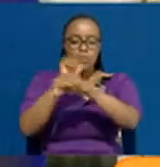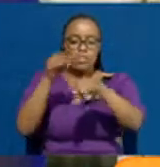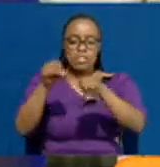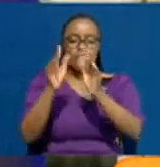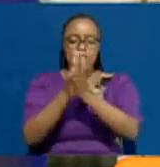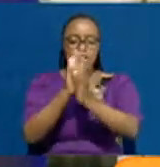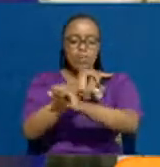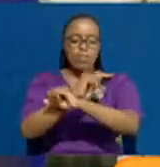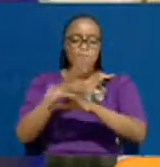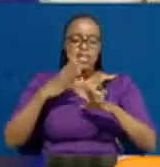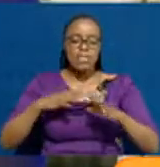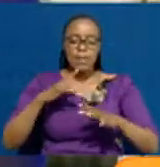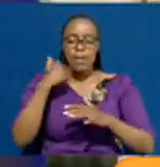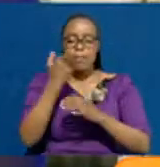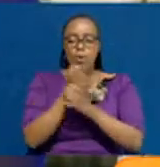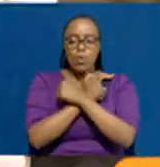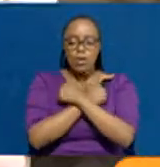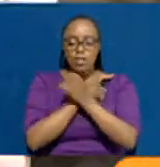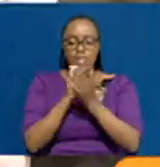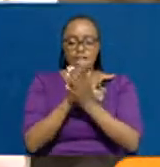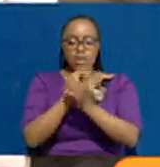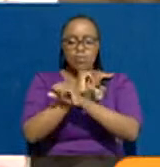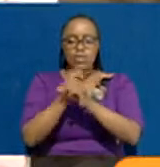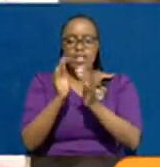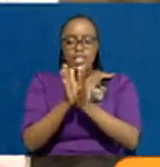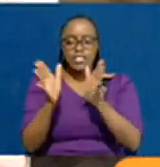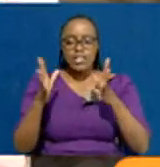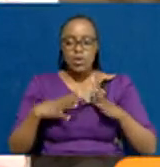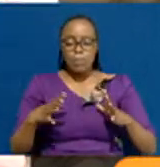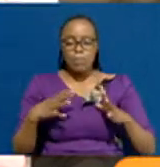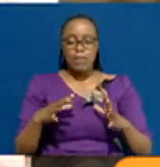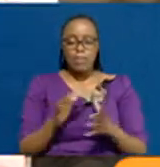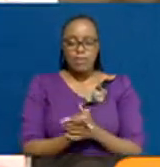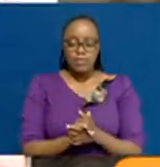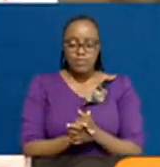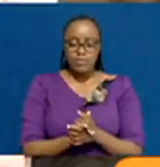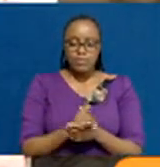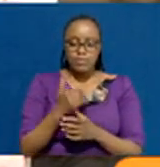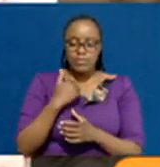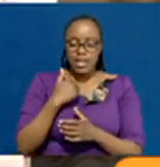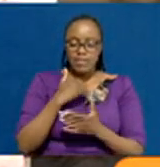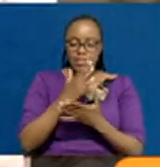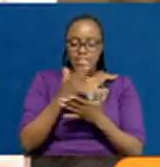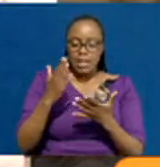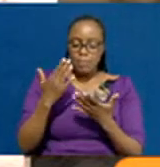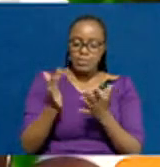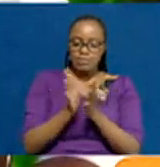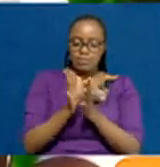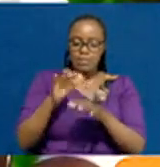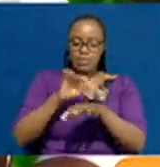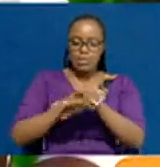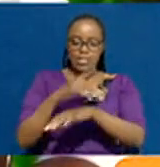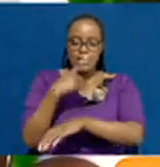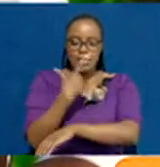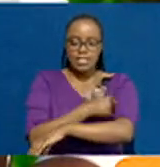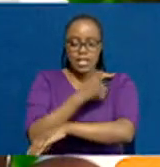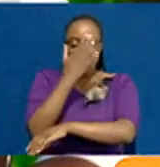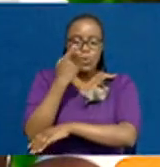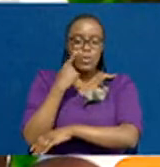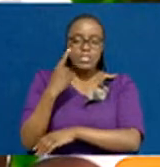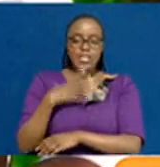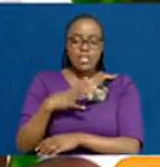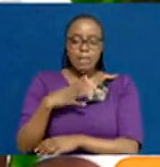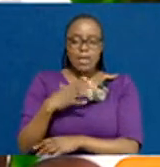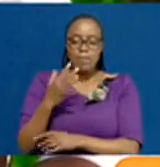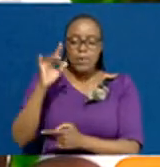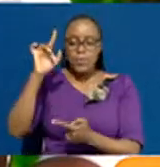protect those that you love and protect the whole population. Yeah, there's a general nonchalance of taking the vaccine because we've seen the death toll